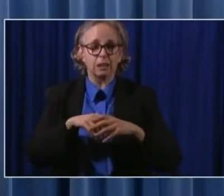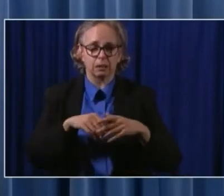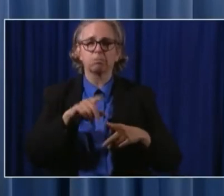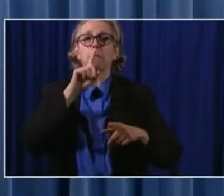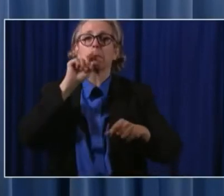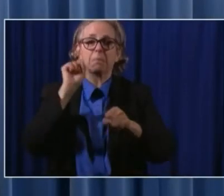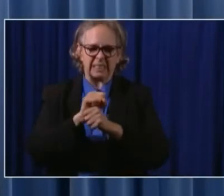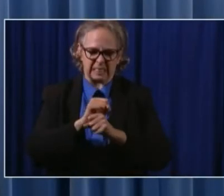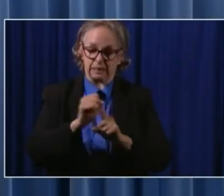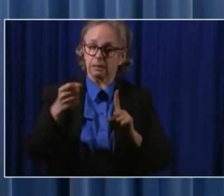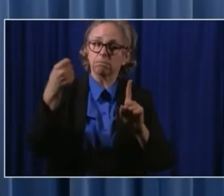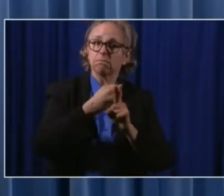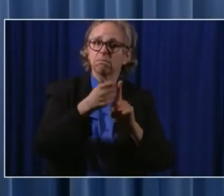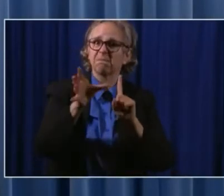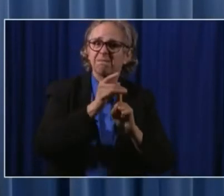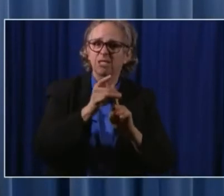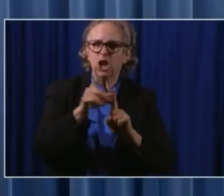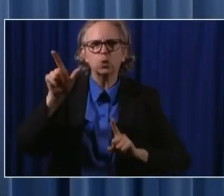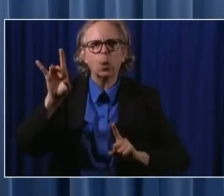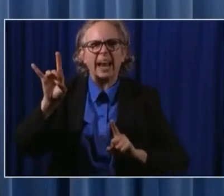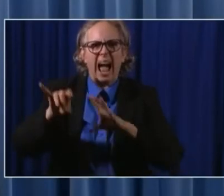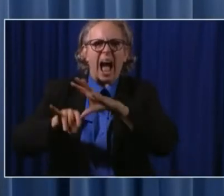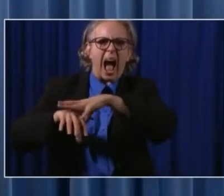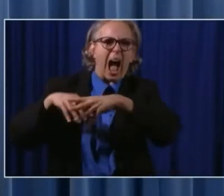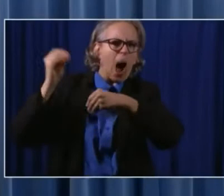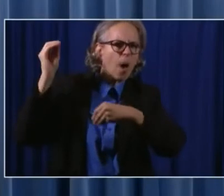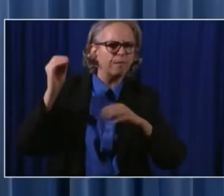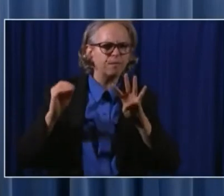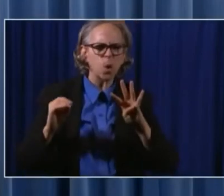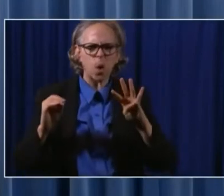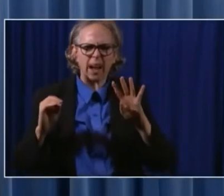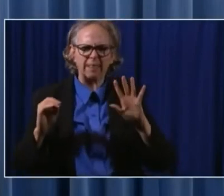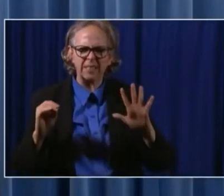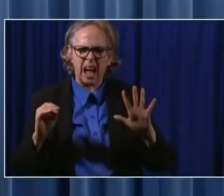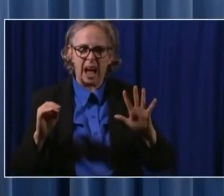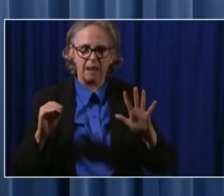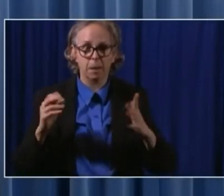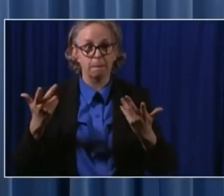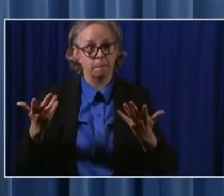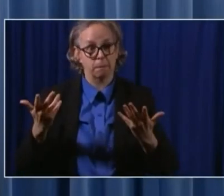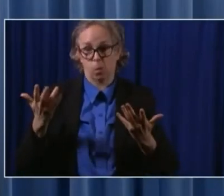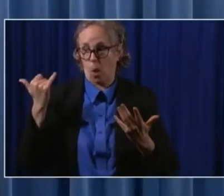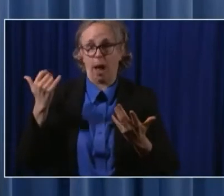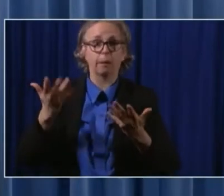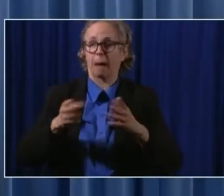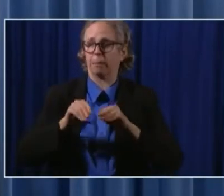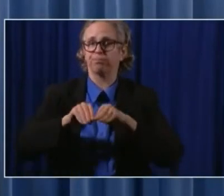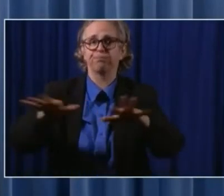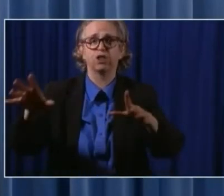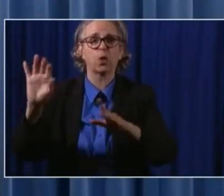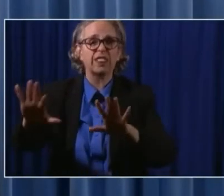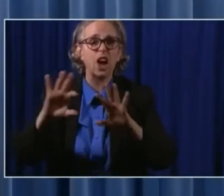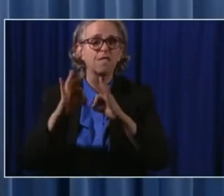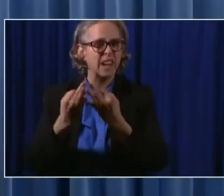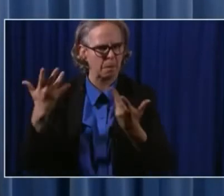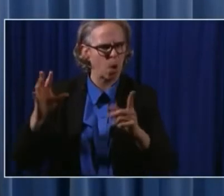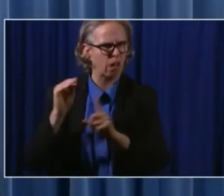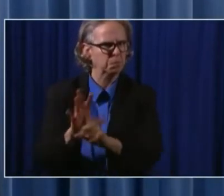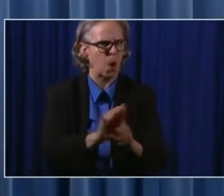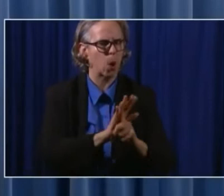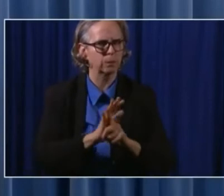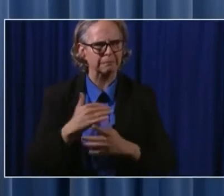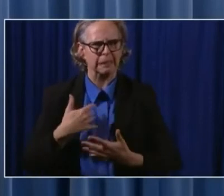Those individuals certainly could have exposed family and friends. Unfortunately, this story is